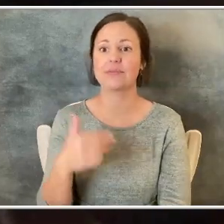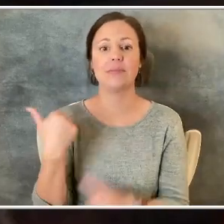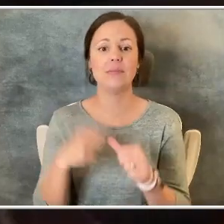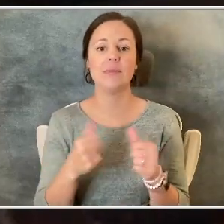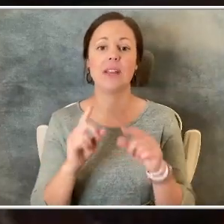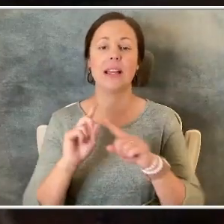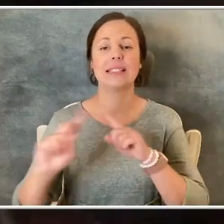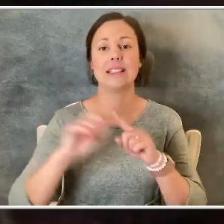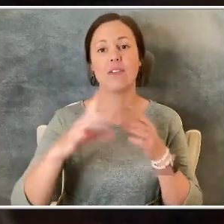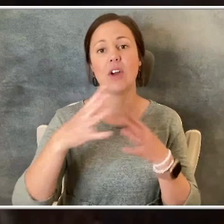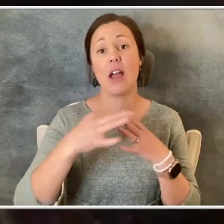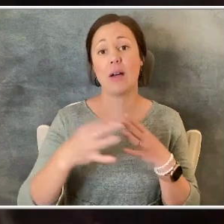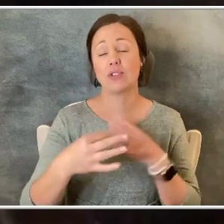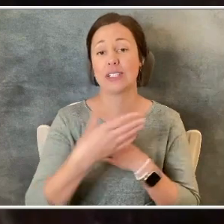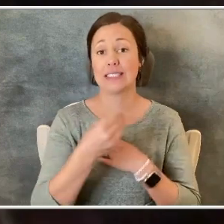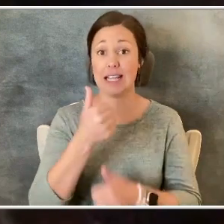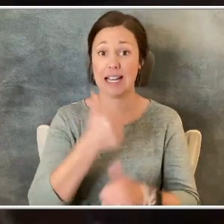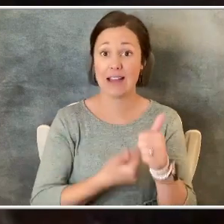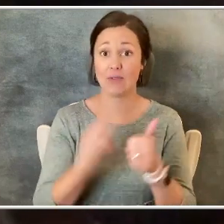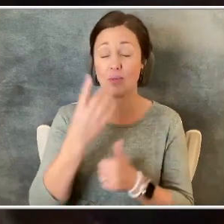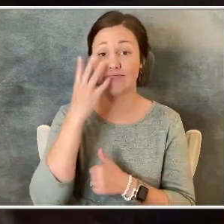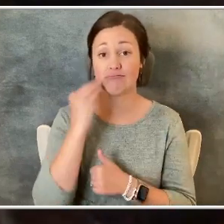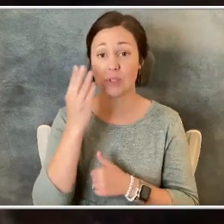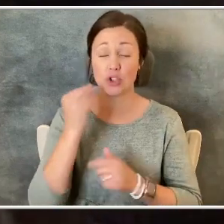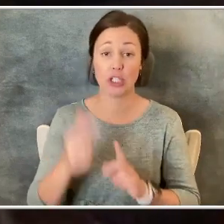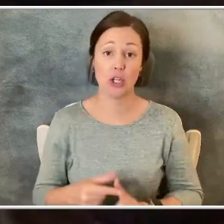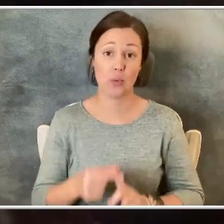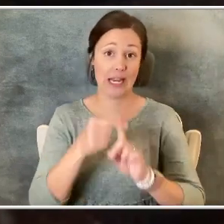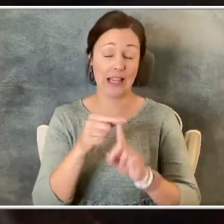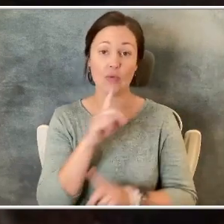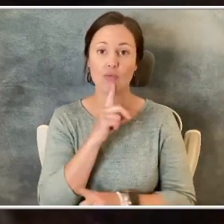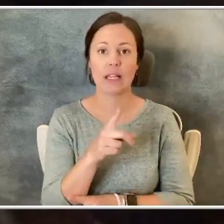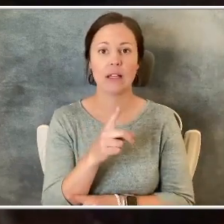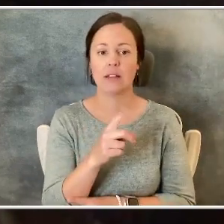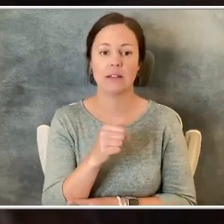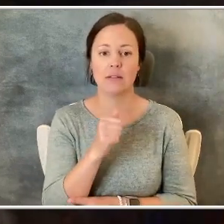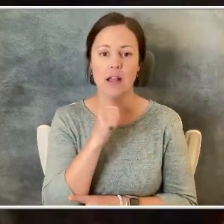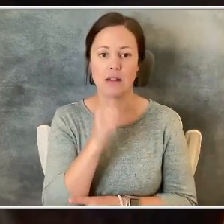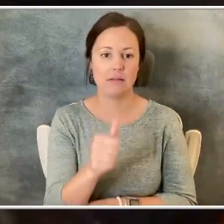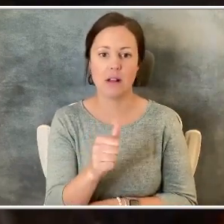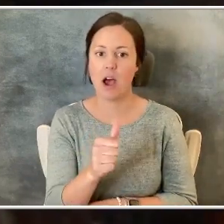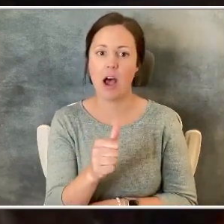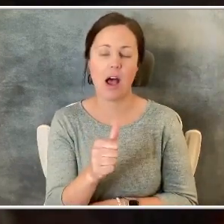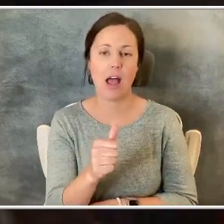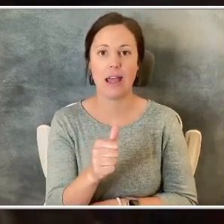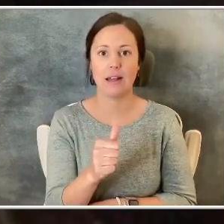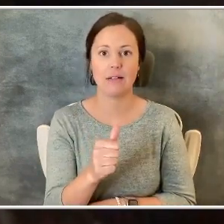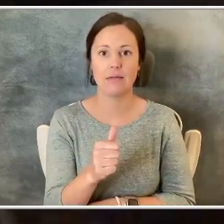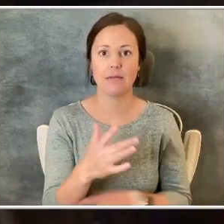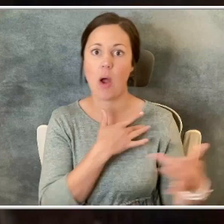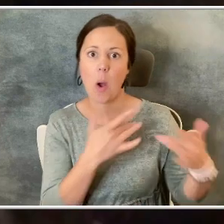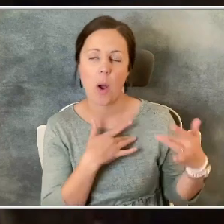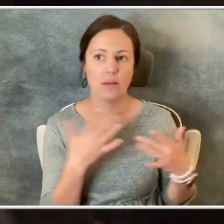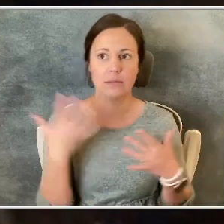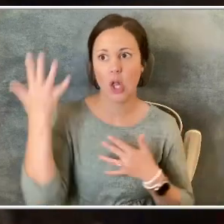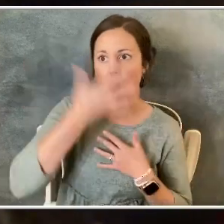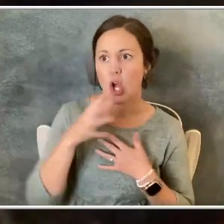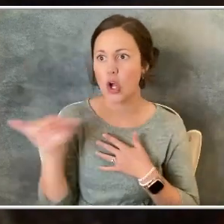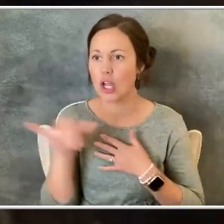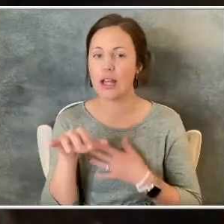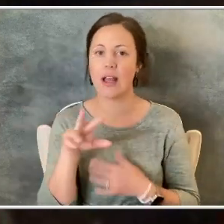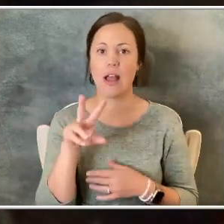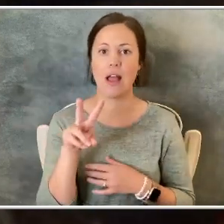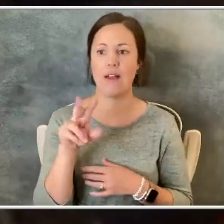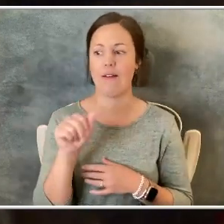and everyone's journey is unique. This is not vain. You know, as I've said before, your part